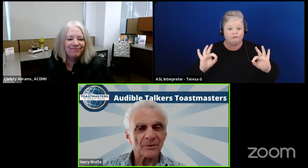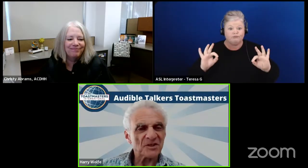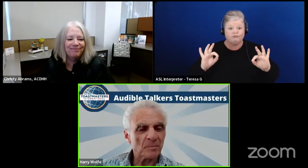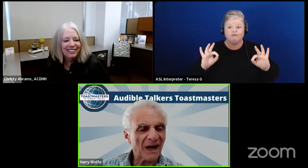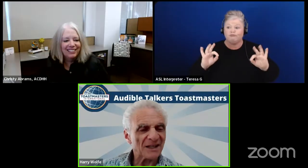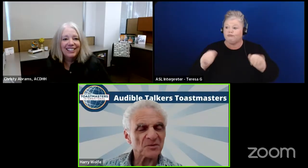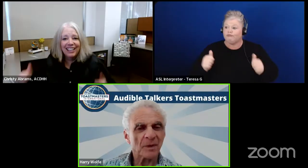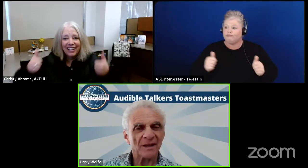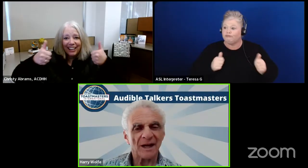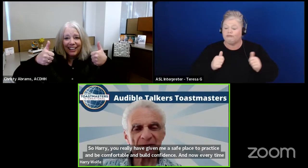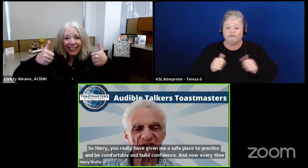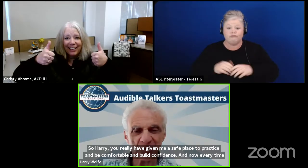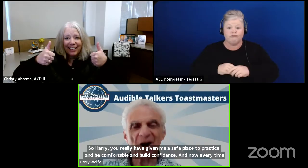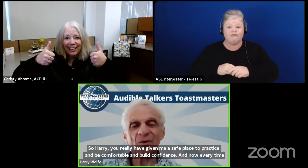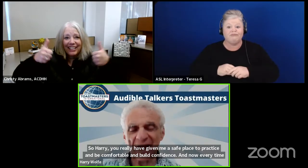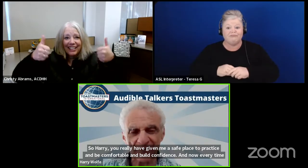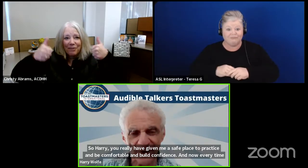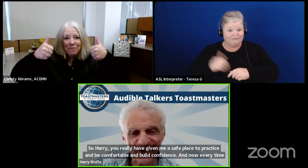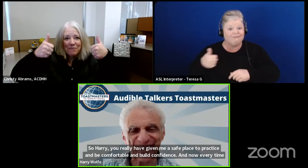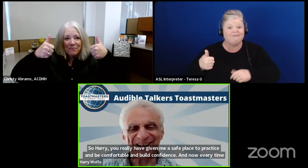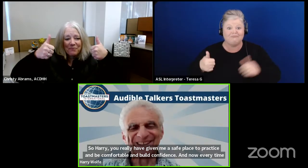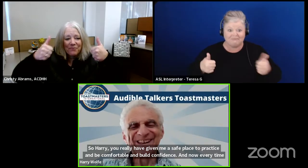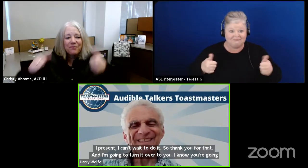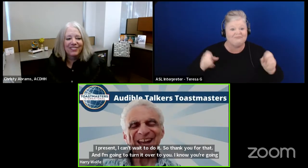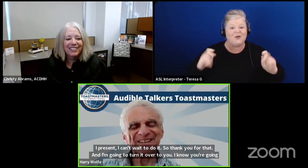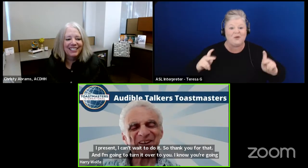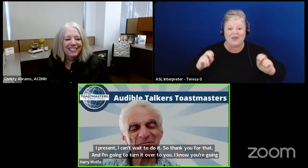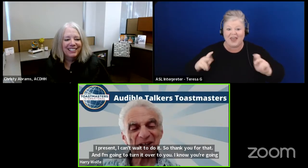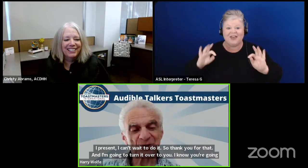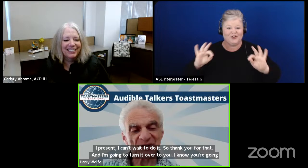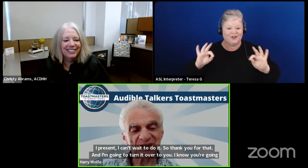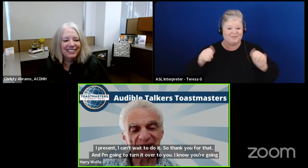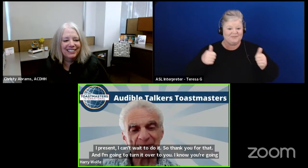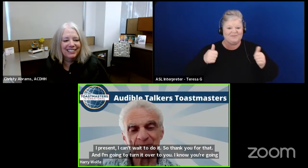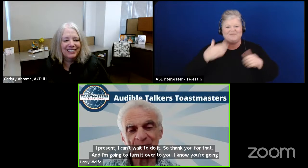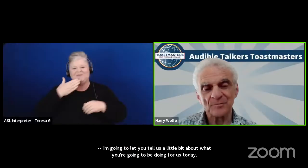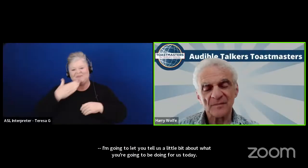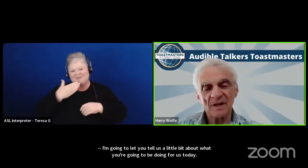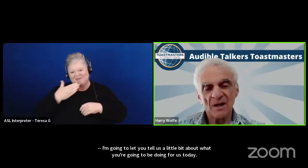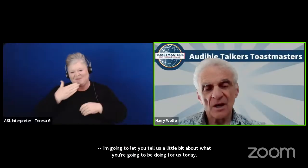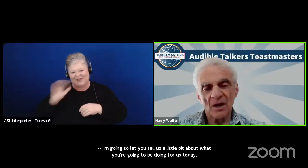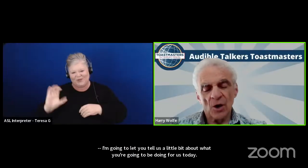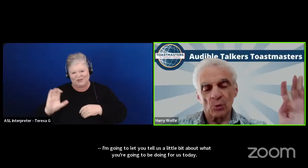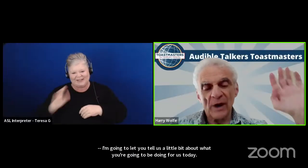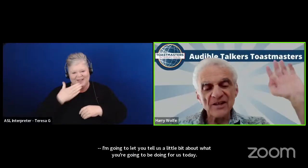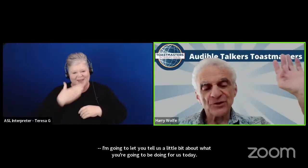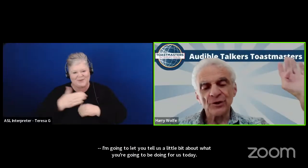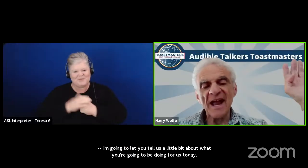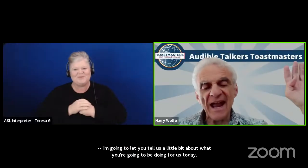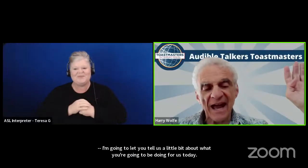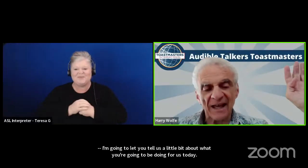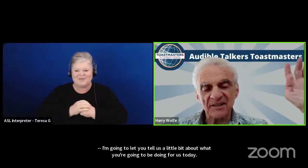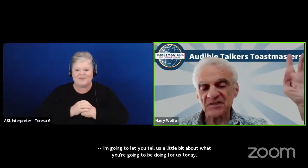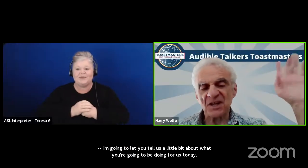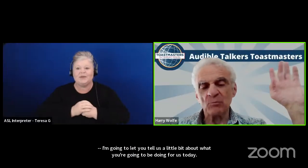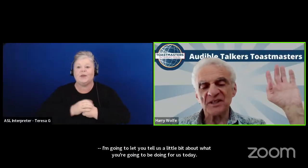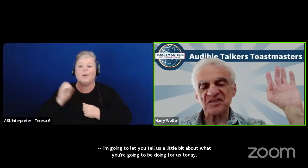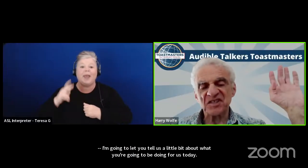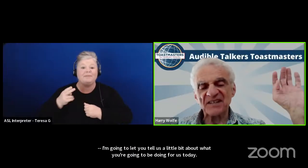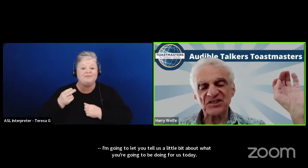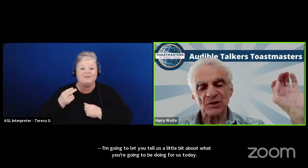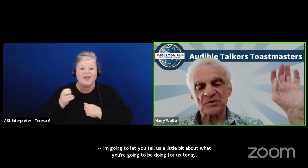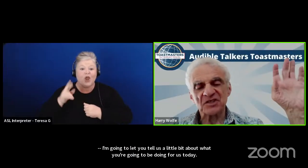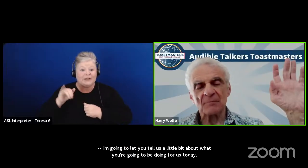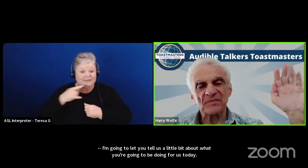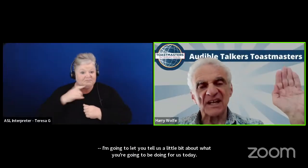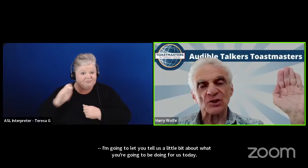Didn't get a response, but I'm assuming, okay, very good. Thank you very much, Christy. Raise your hand if